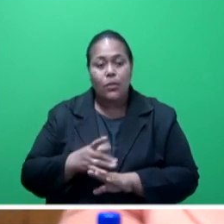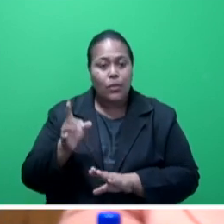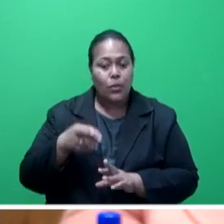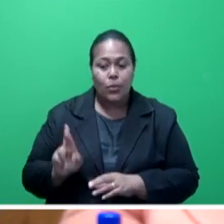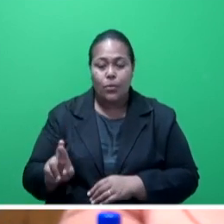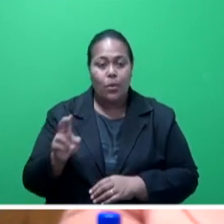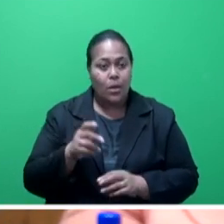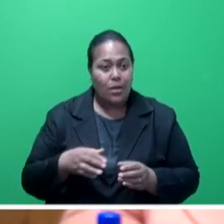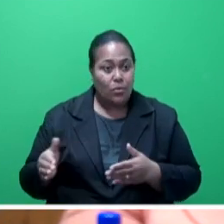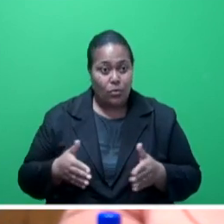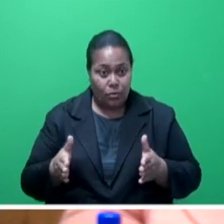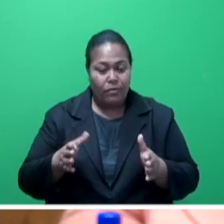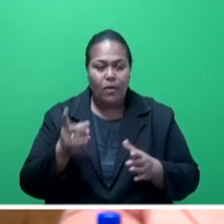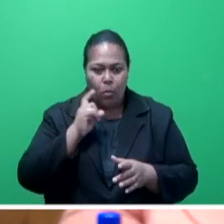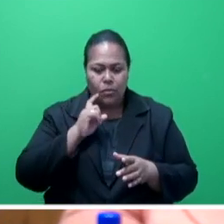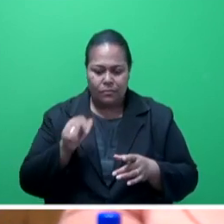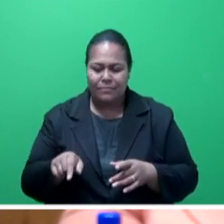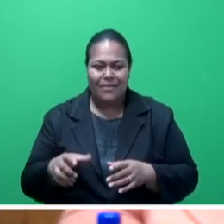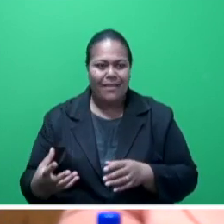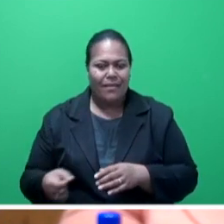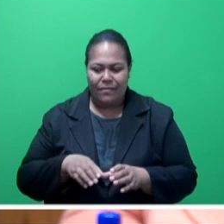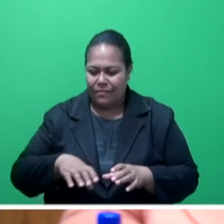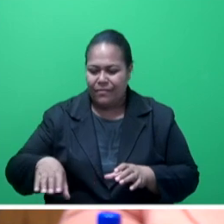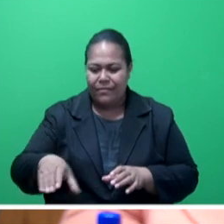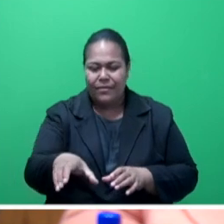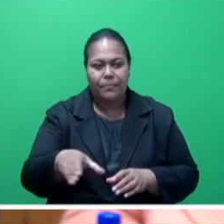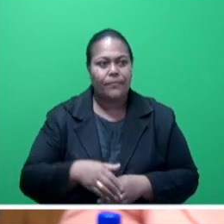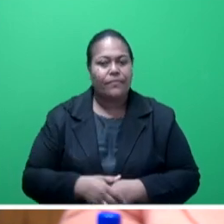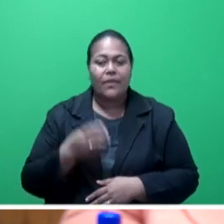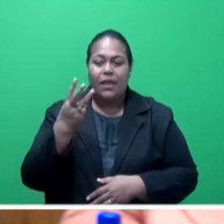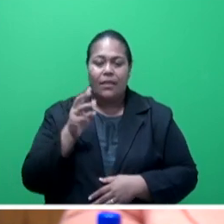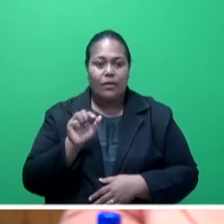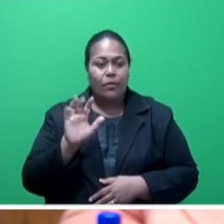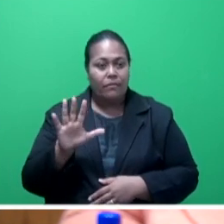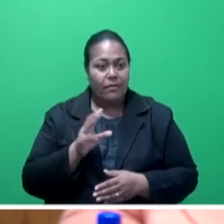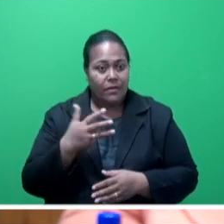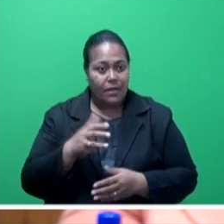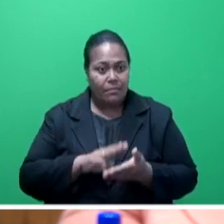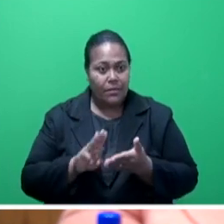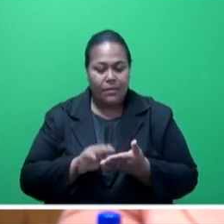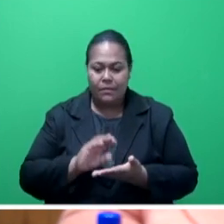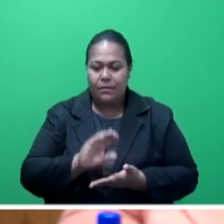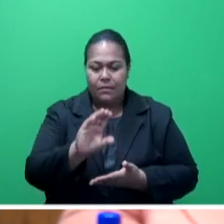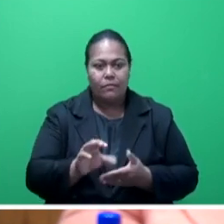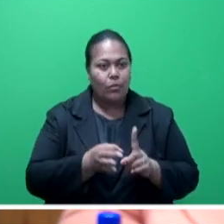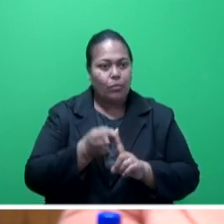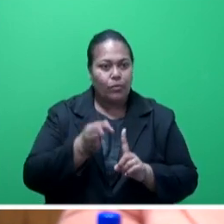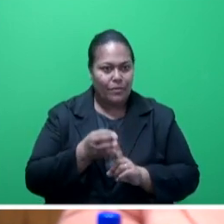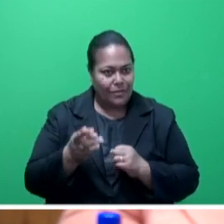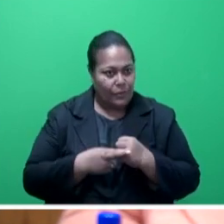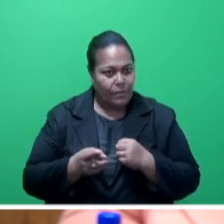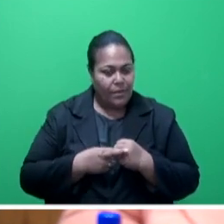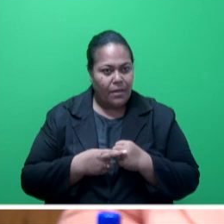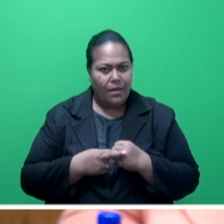commissioned. And $3.15 million is allocated for wastewater system improvements and upgrades, which include